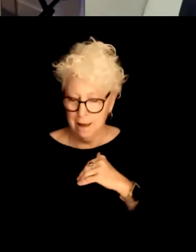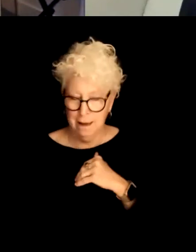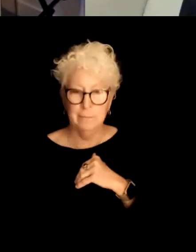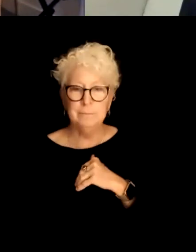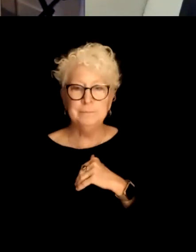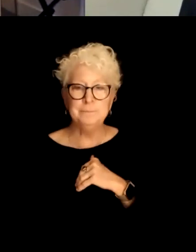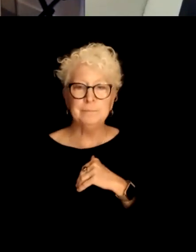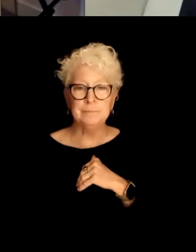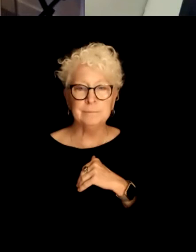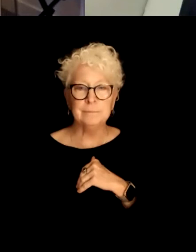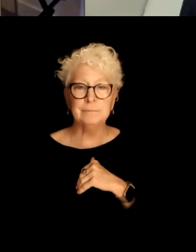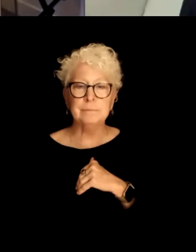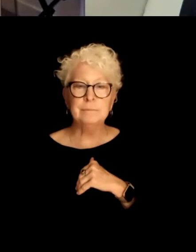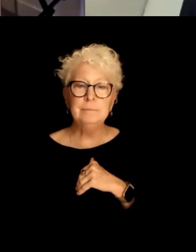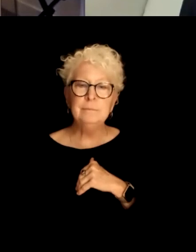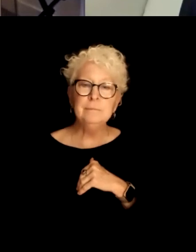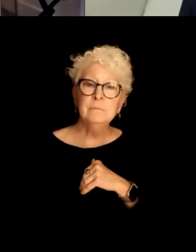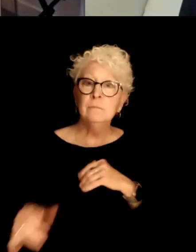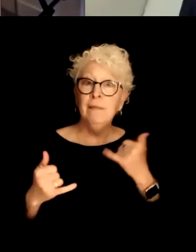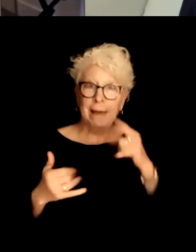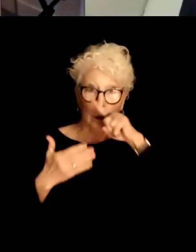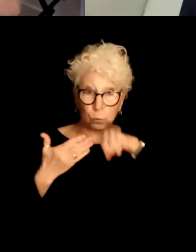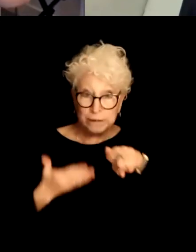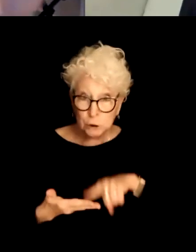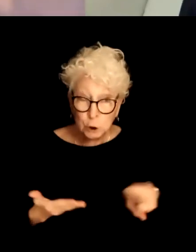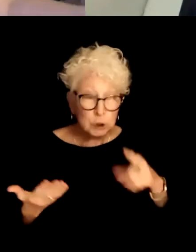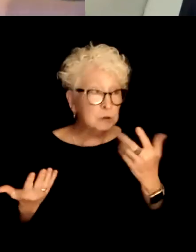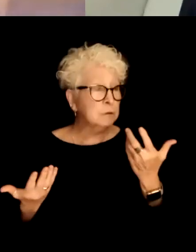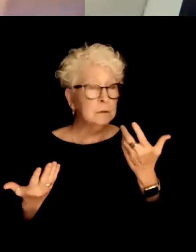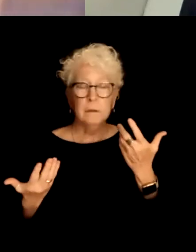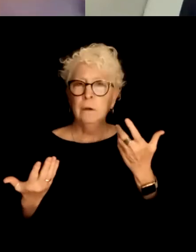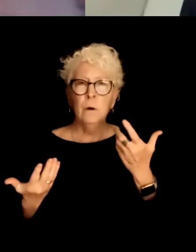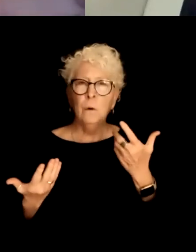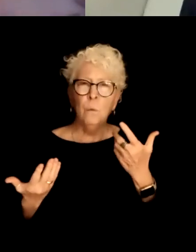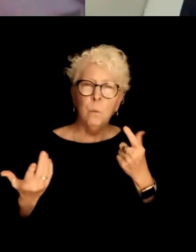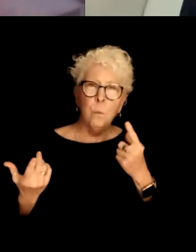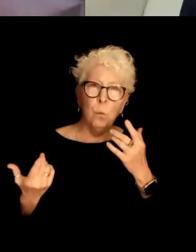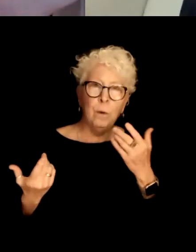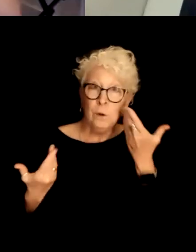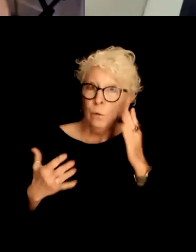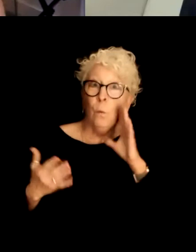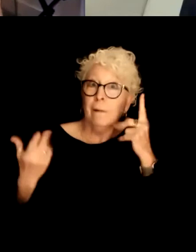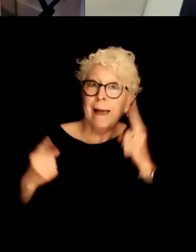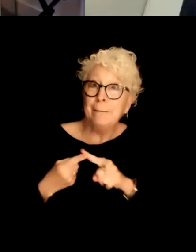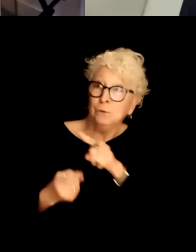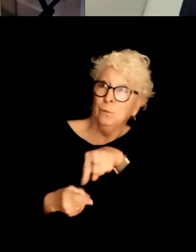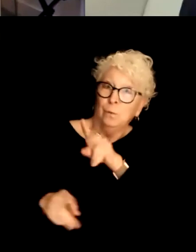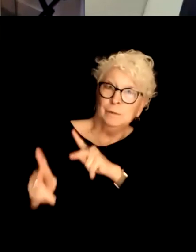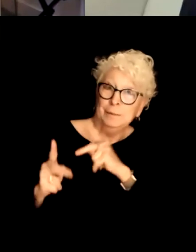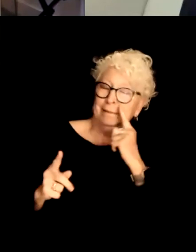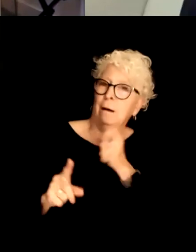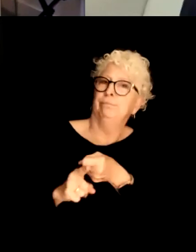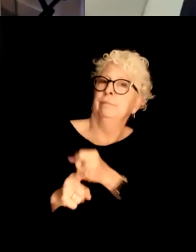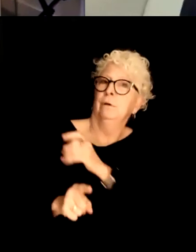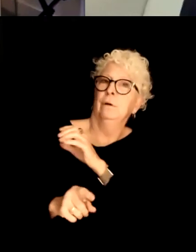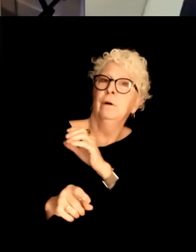about what's come before, what's in the research, what are those patients' long-run outcomes. I mean, if anything, I think our value to long COVID patients is